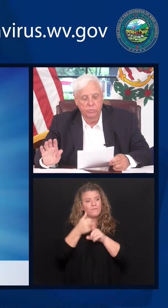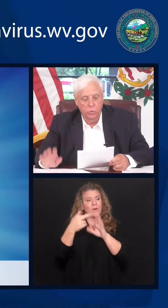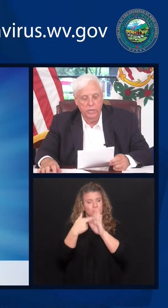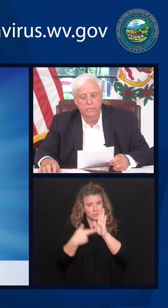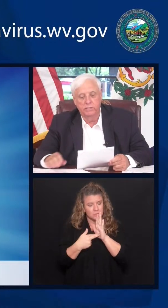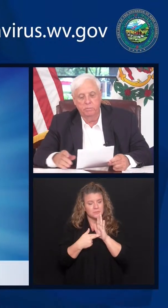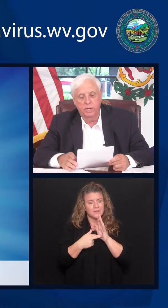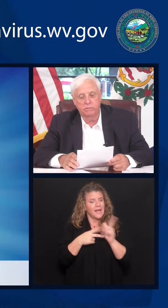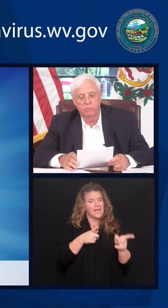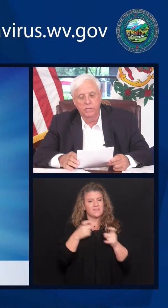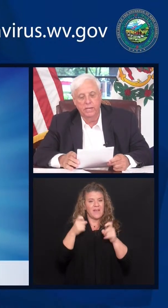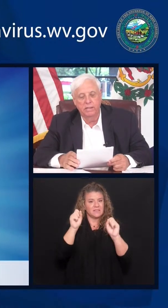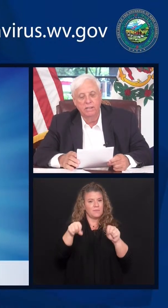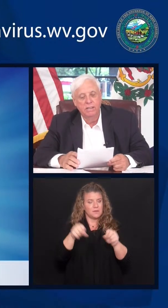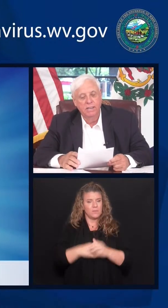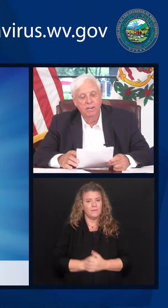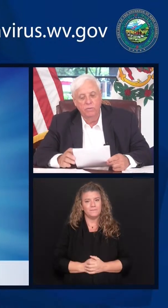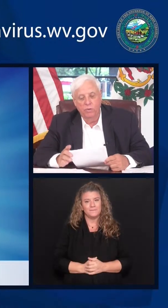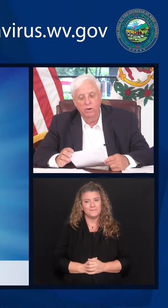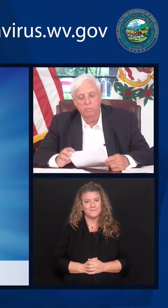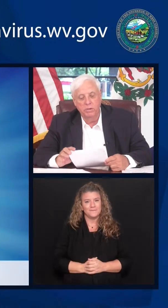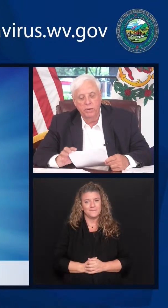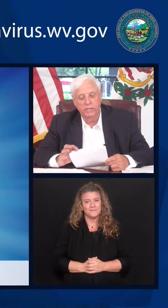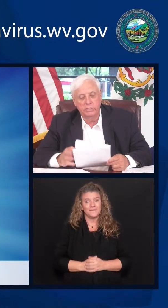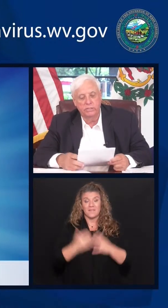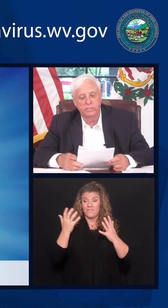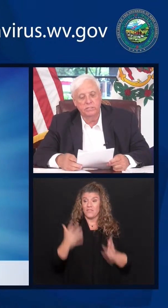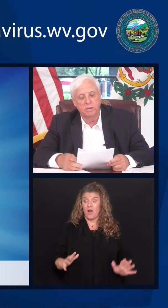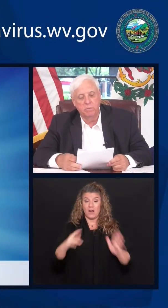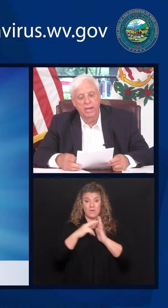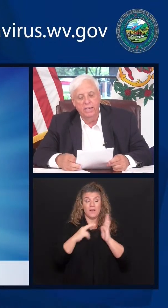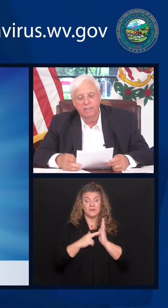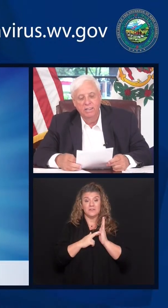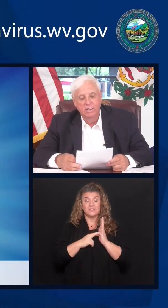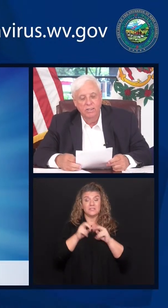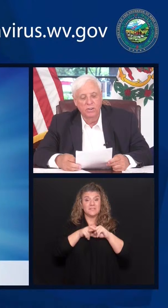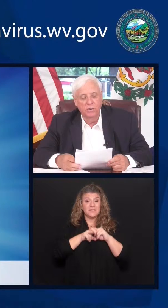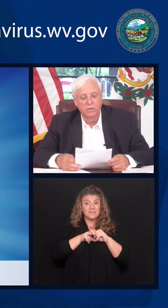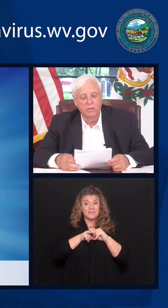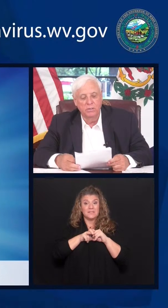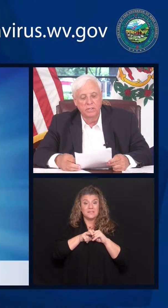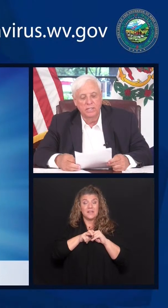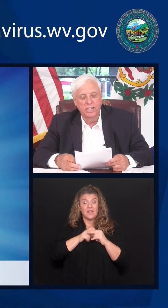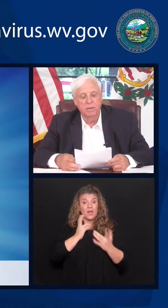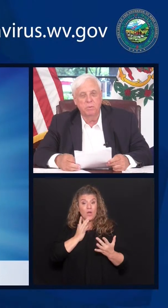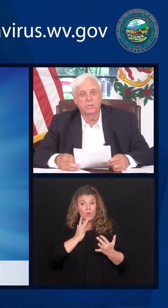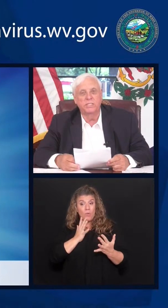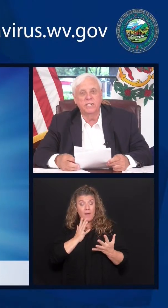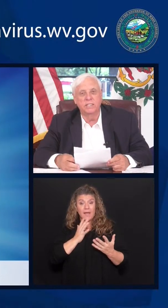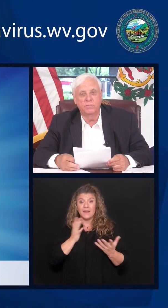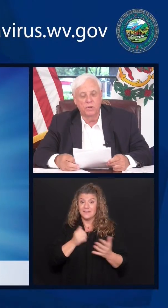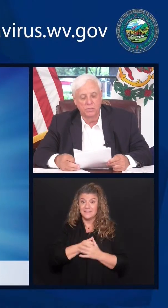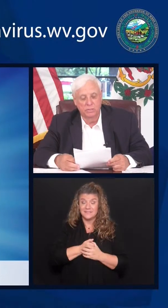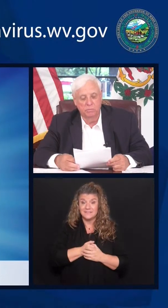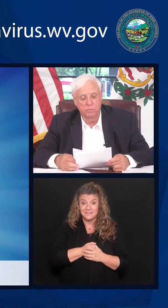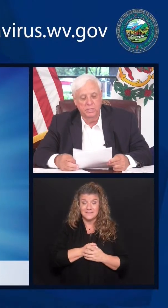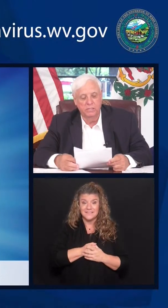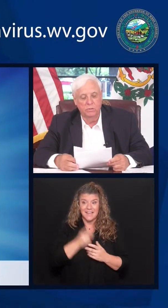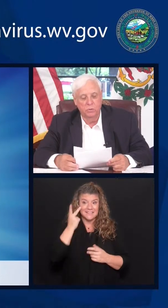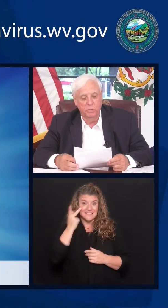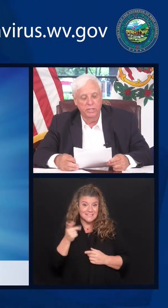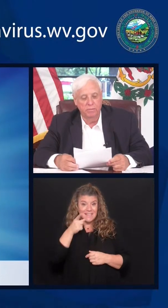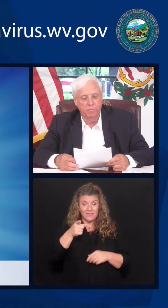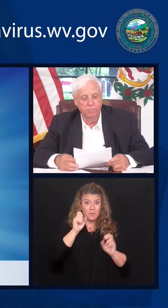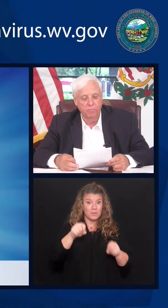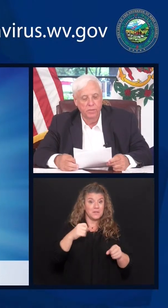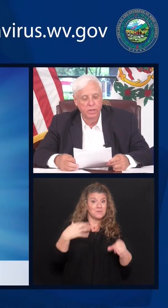as quickly as you possibly can. And if you've already been registered, just sit back. You're in the catbird seat as far as the potential